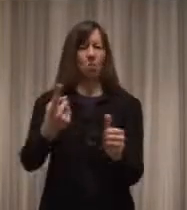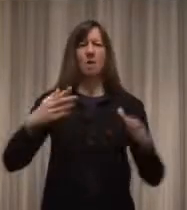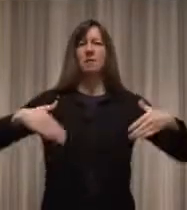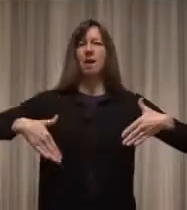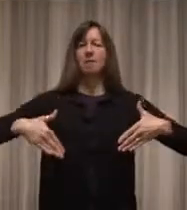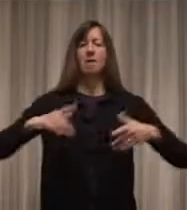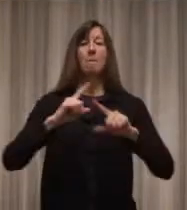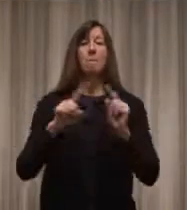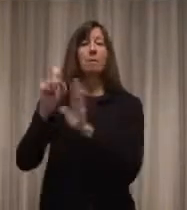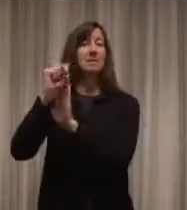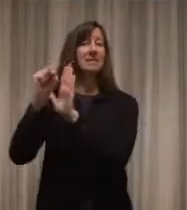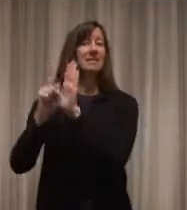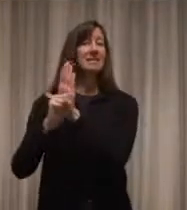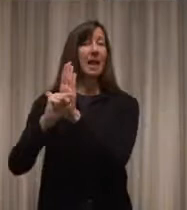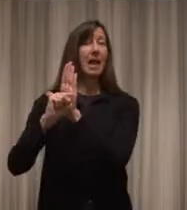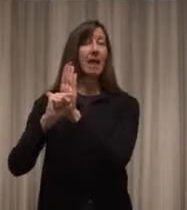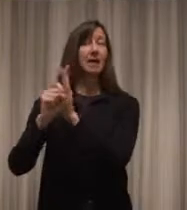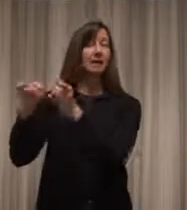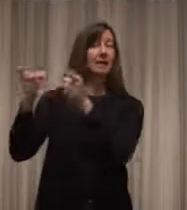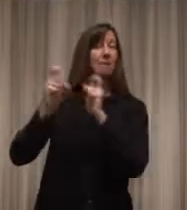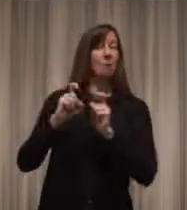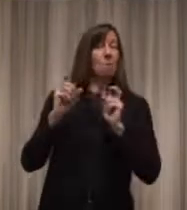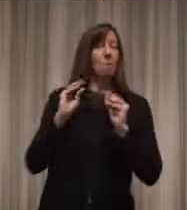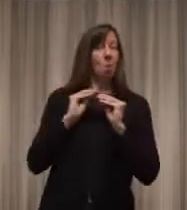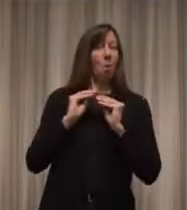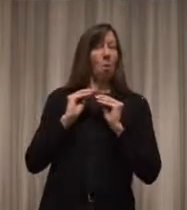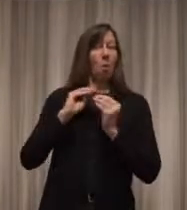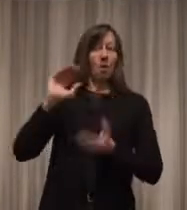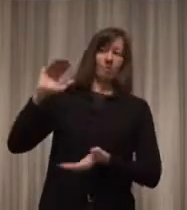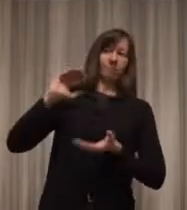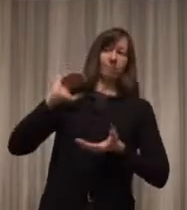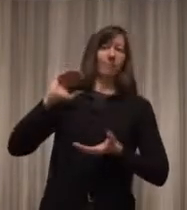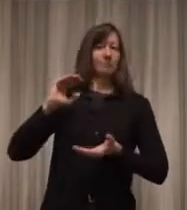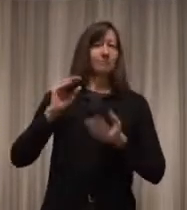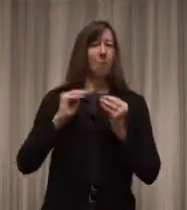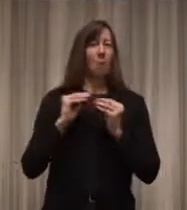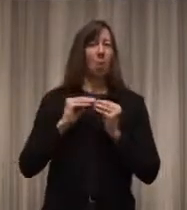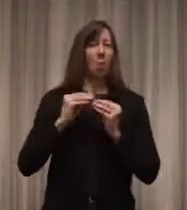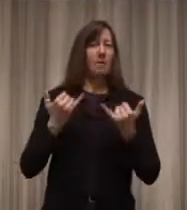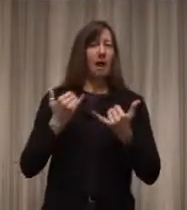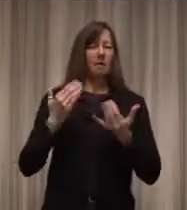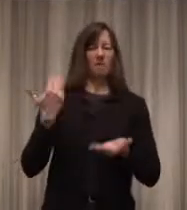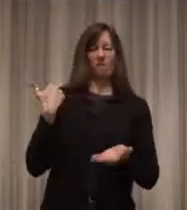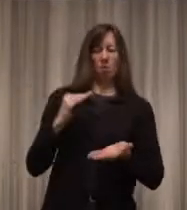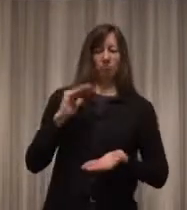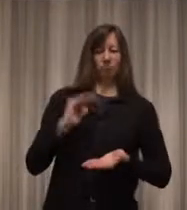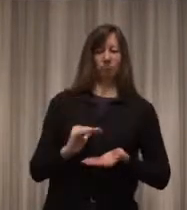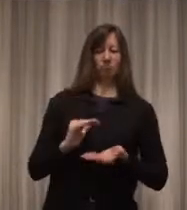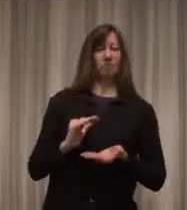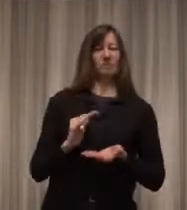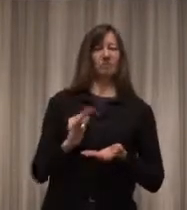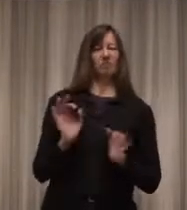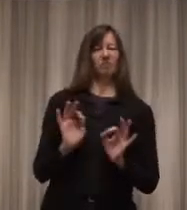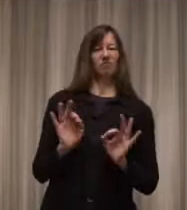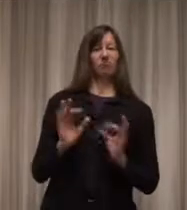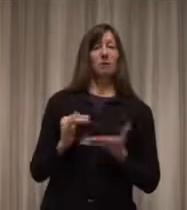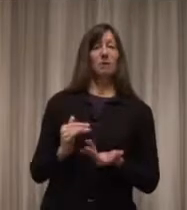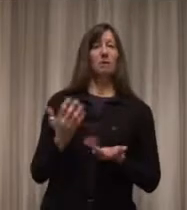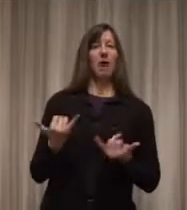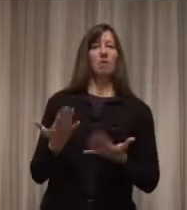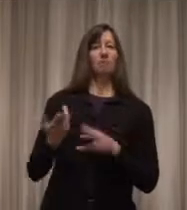and hoping that the work happening at the federal level will really ramp up what we can get out to folks across the